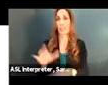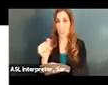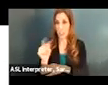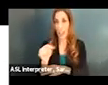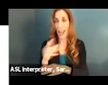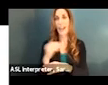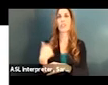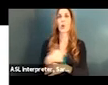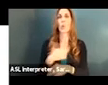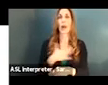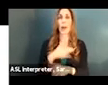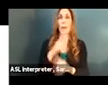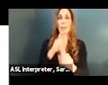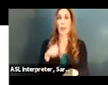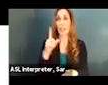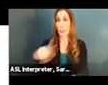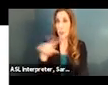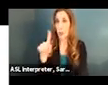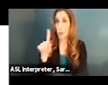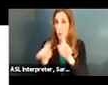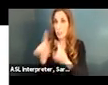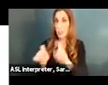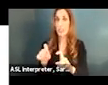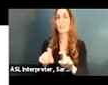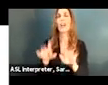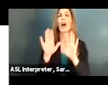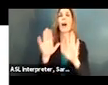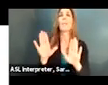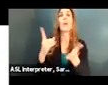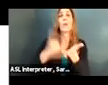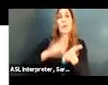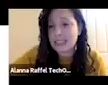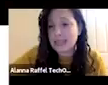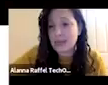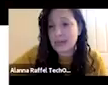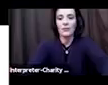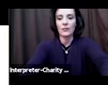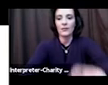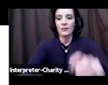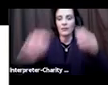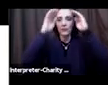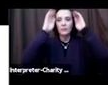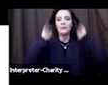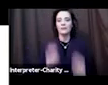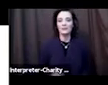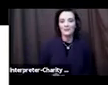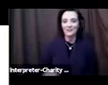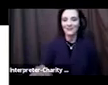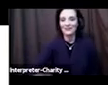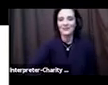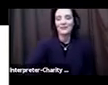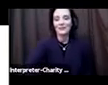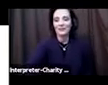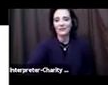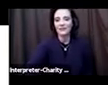And we're happy to answer them. But we're going to talk a little bit about funding because it is important. So Kim, I'm going to pass this over to